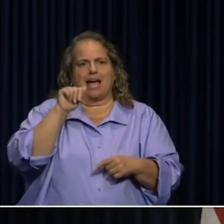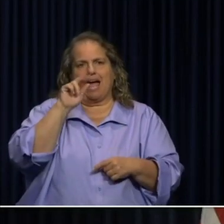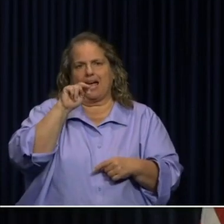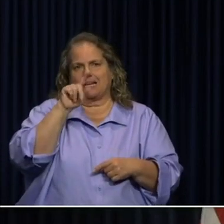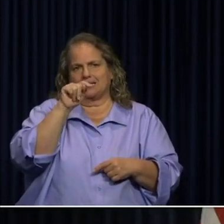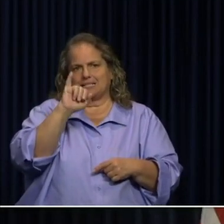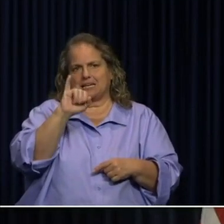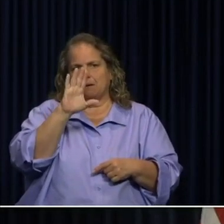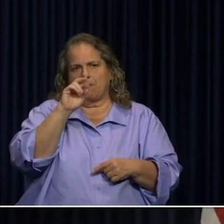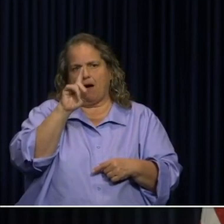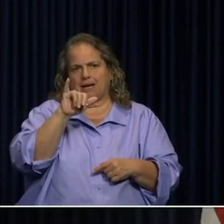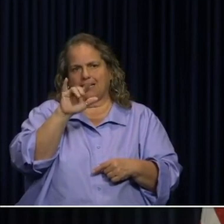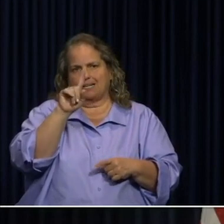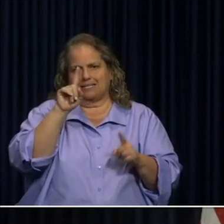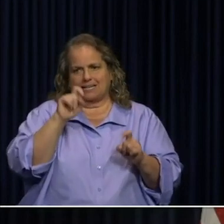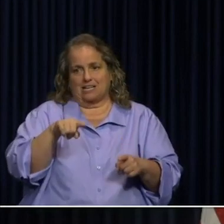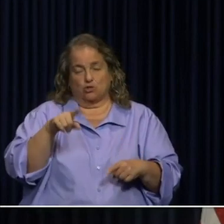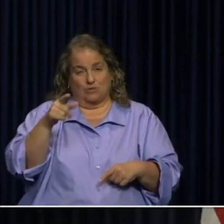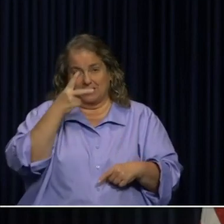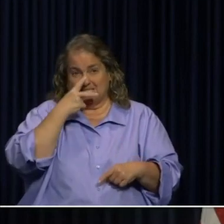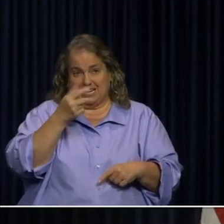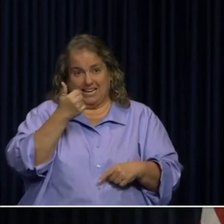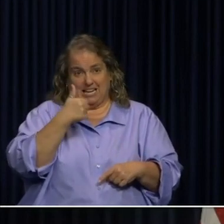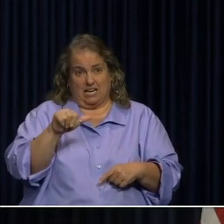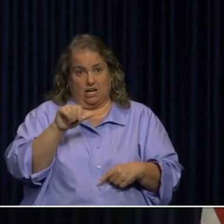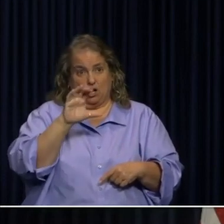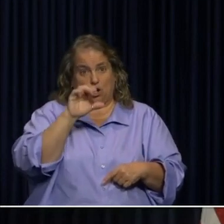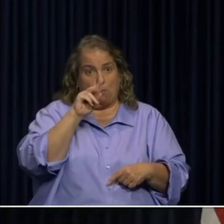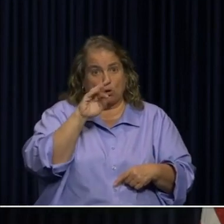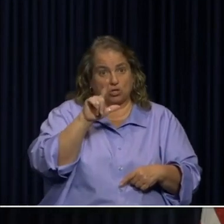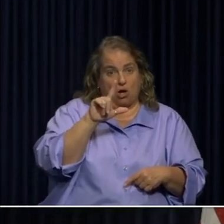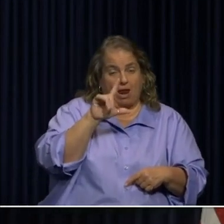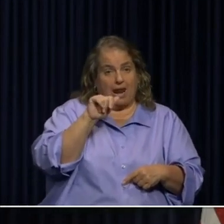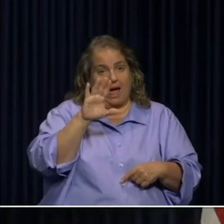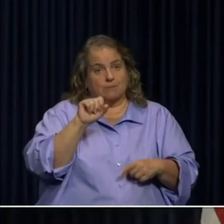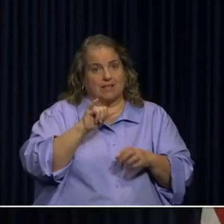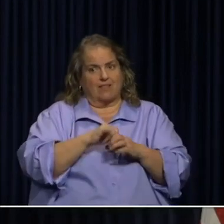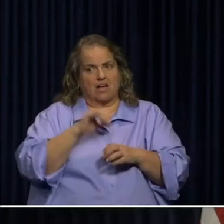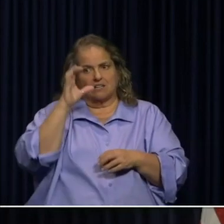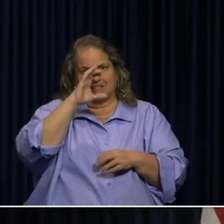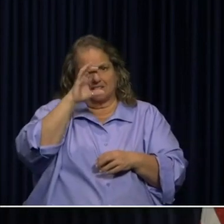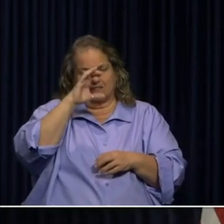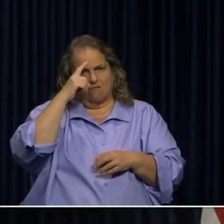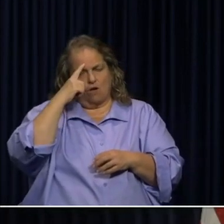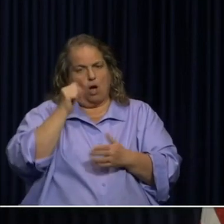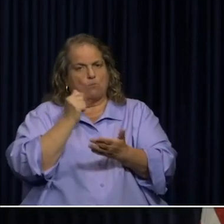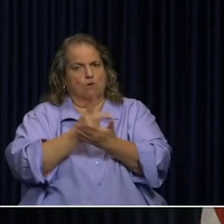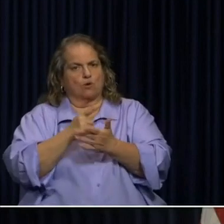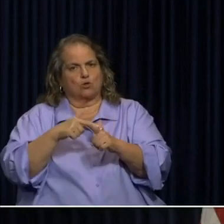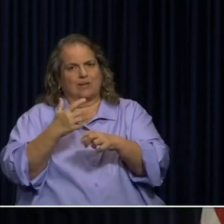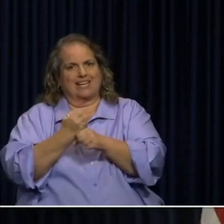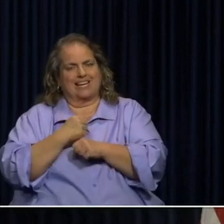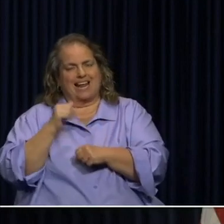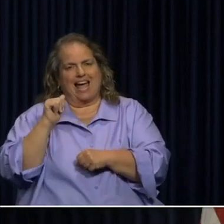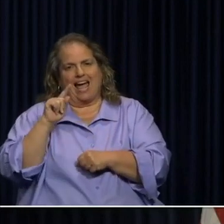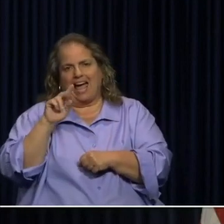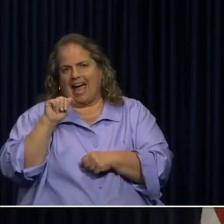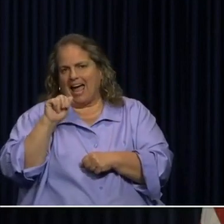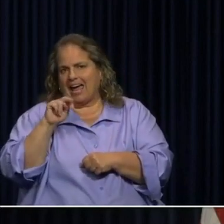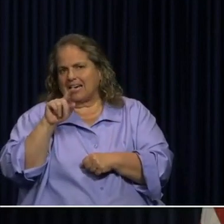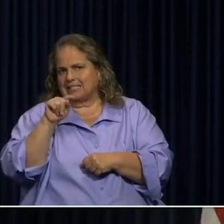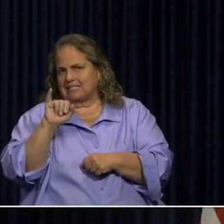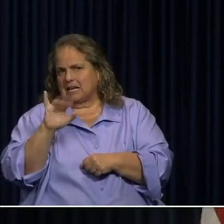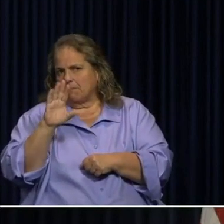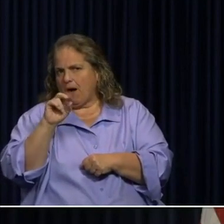commercial labs that you're working with that have sought FDA approval for the emergency authorization to get that antibody test? And also, based on what you've learned,